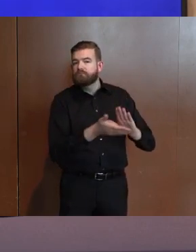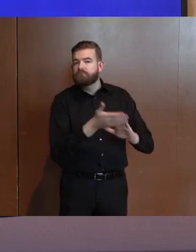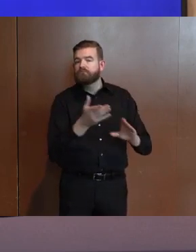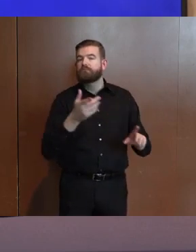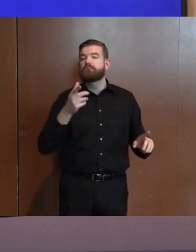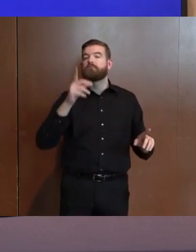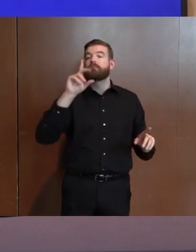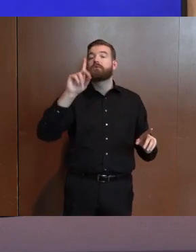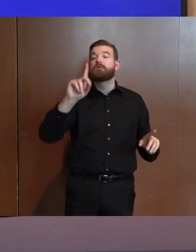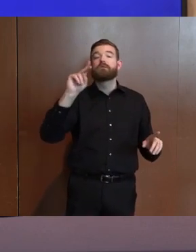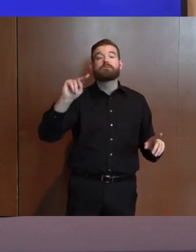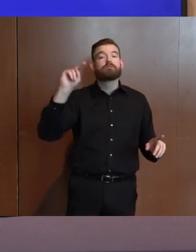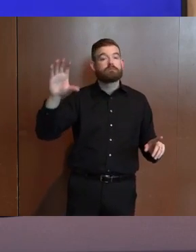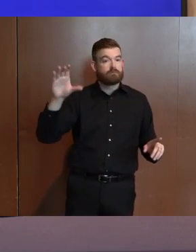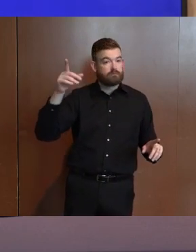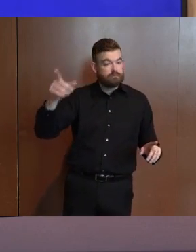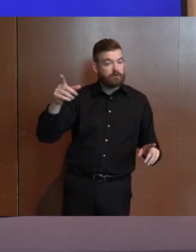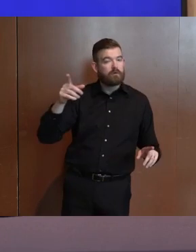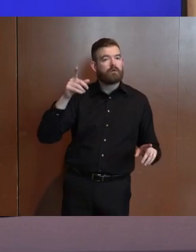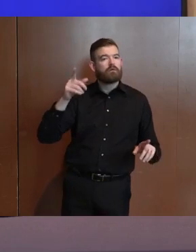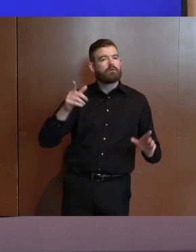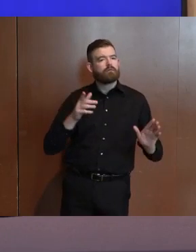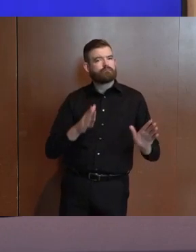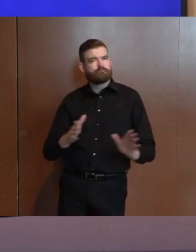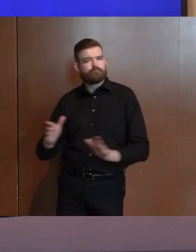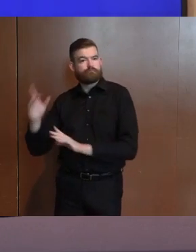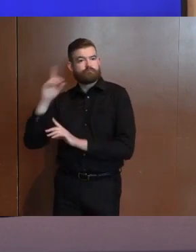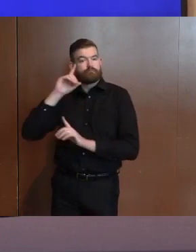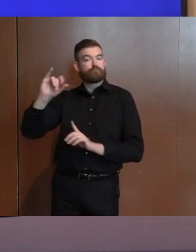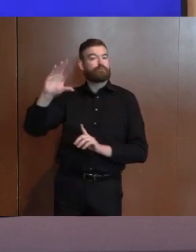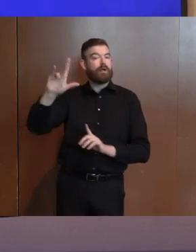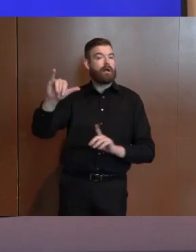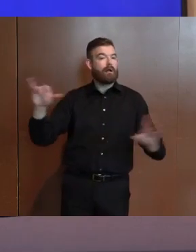July convention, in your opinion? Okay.